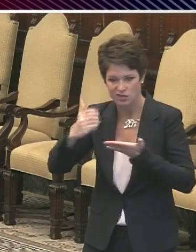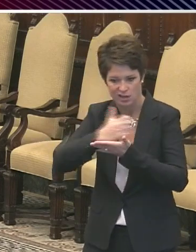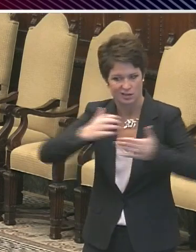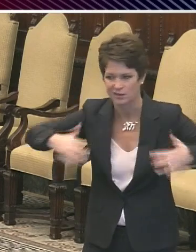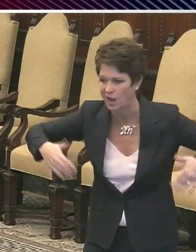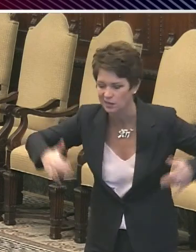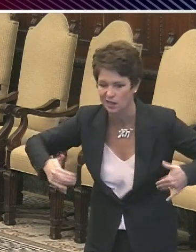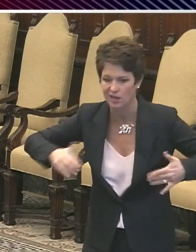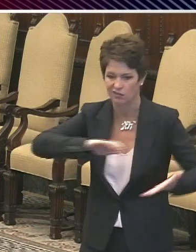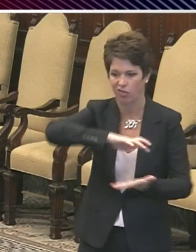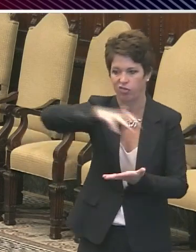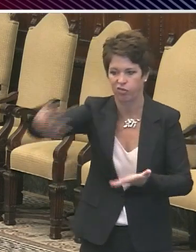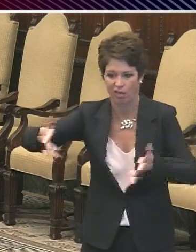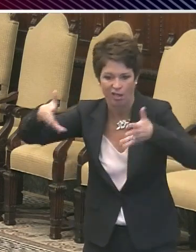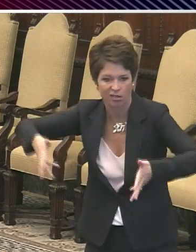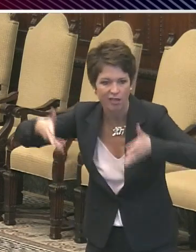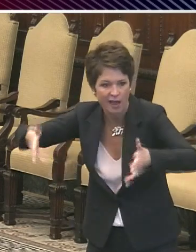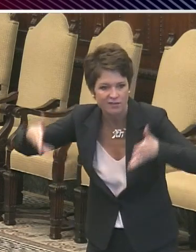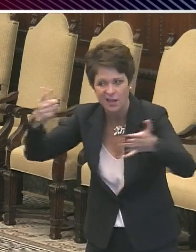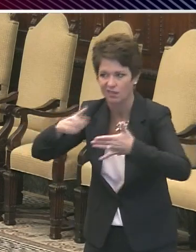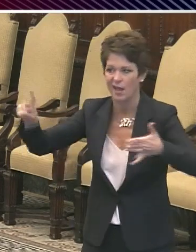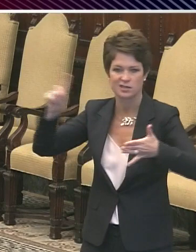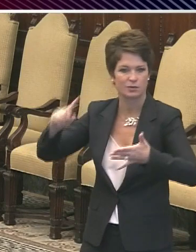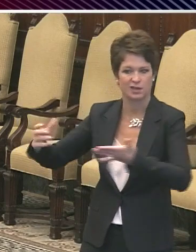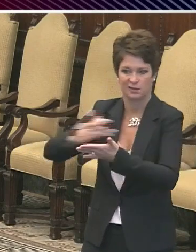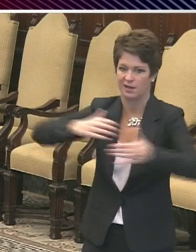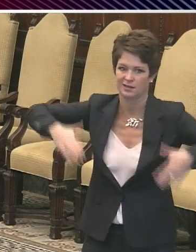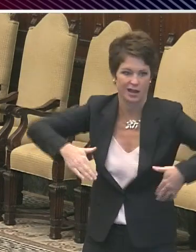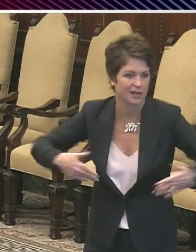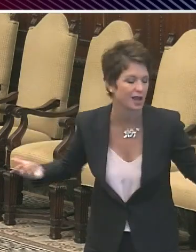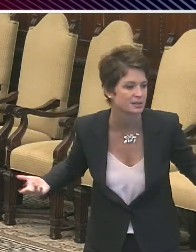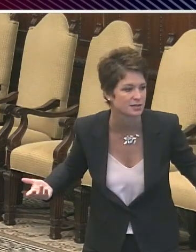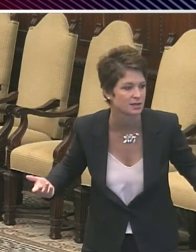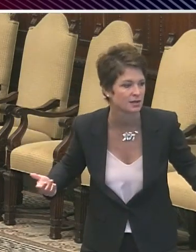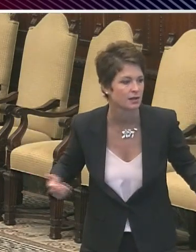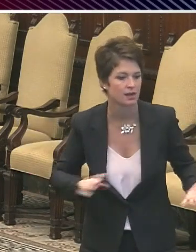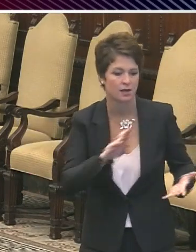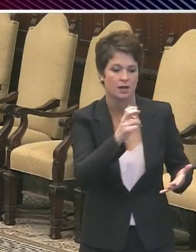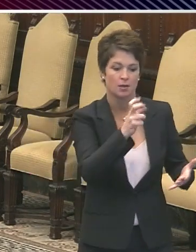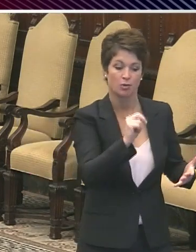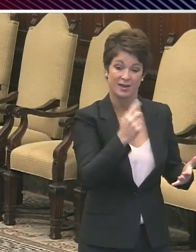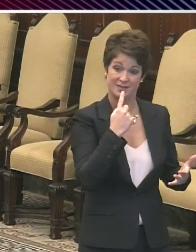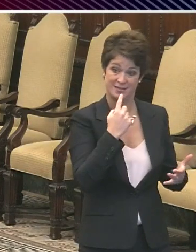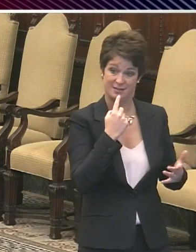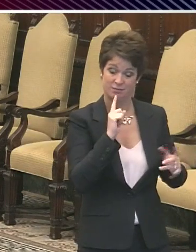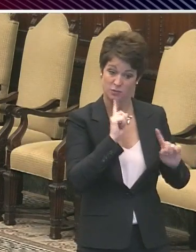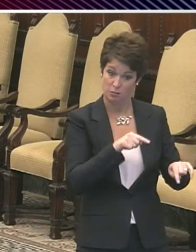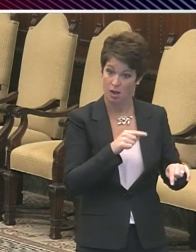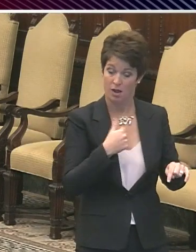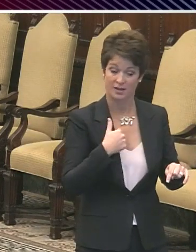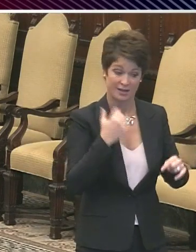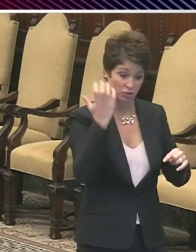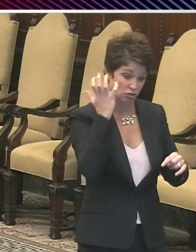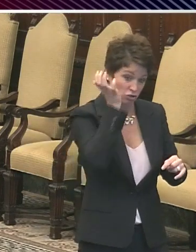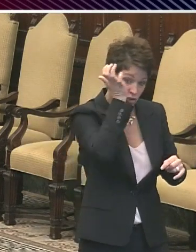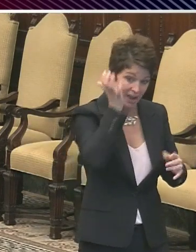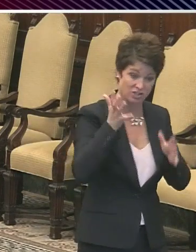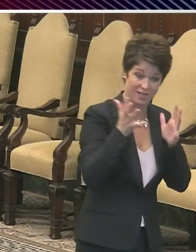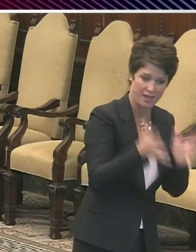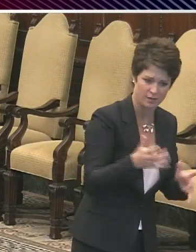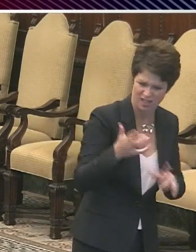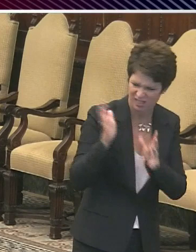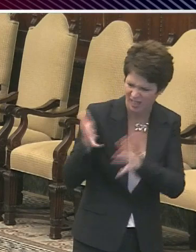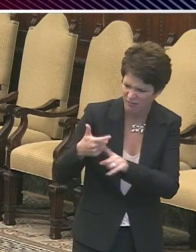there any word on when trash will be picked up from last week? So you had trash that was, is it left over from Friday?